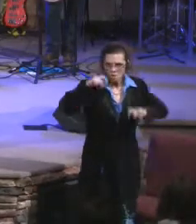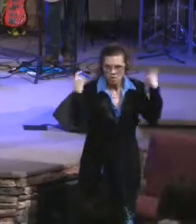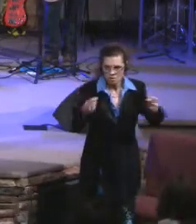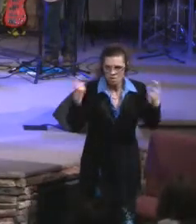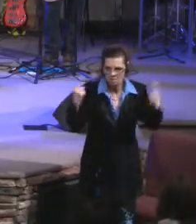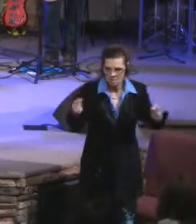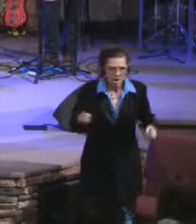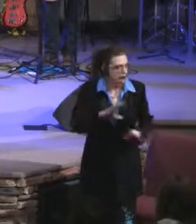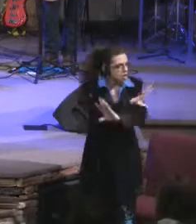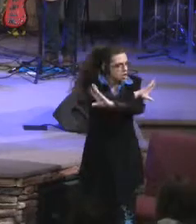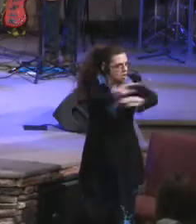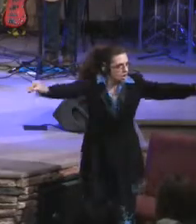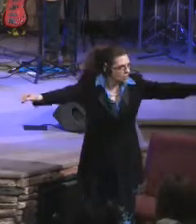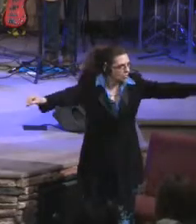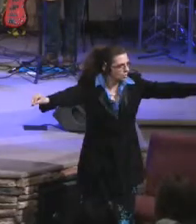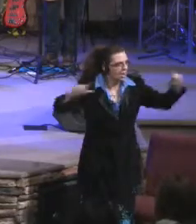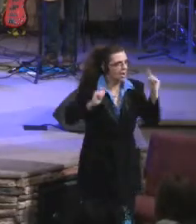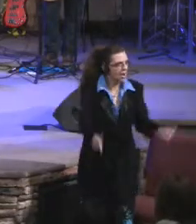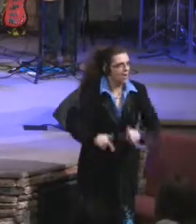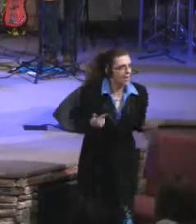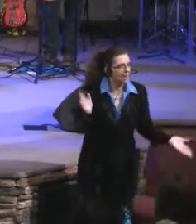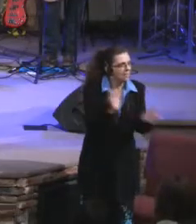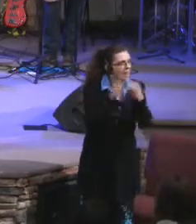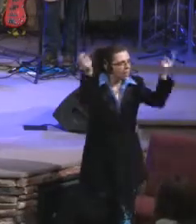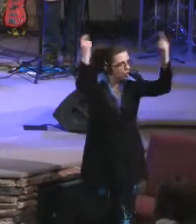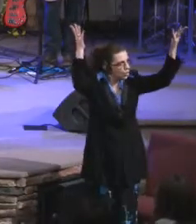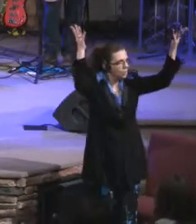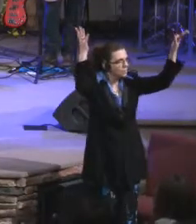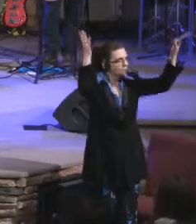sin anywhere in our lives.